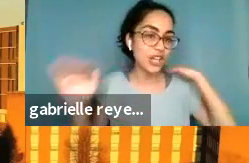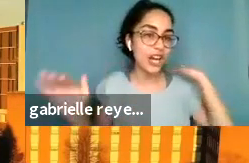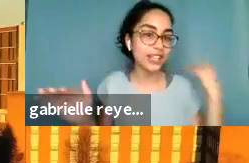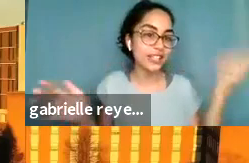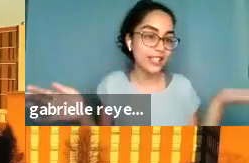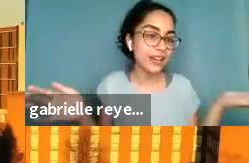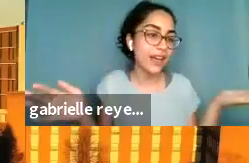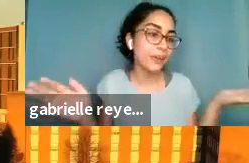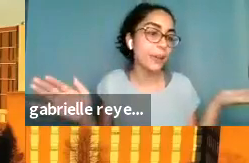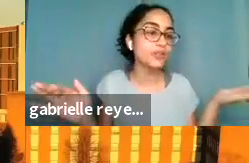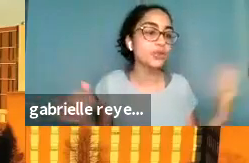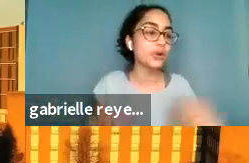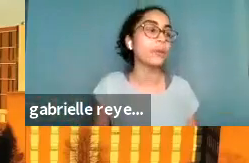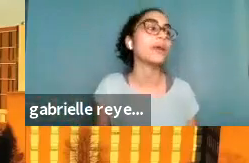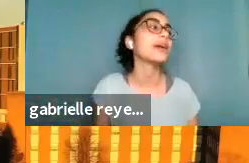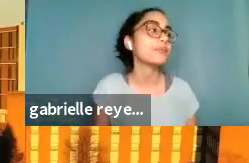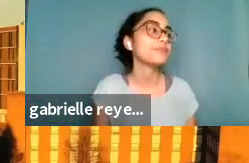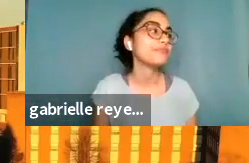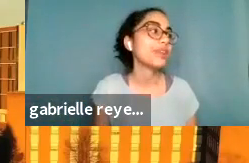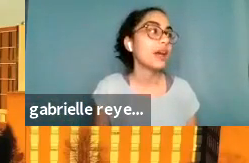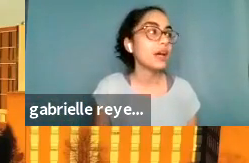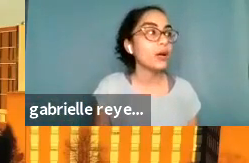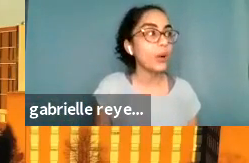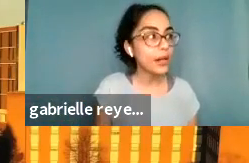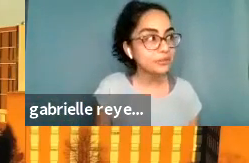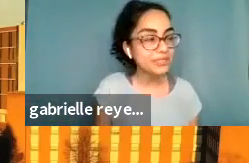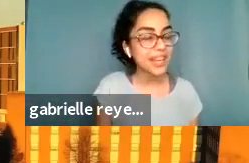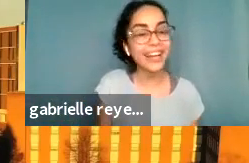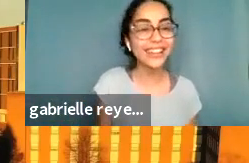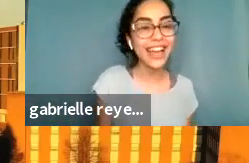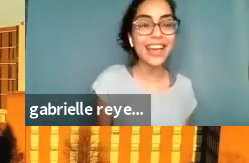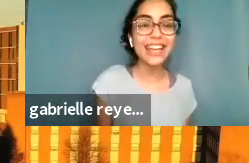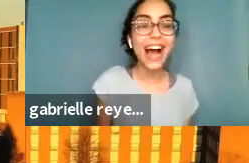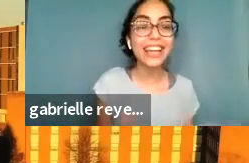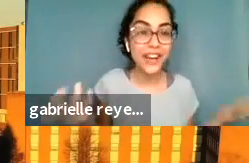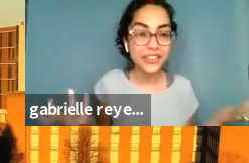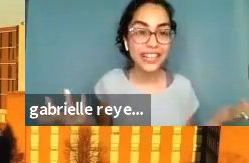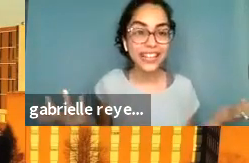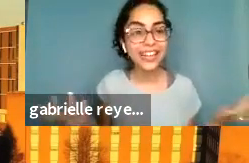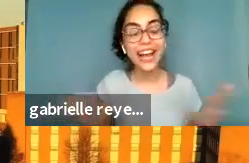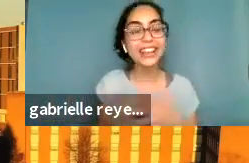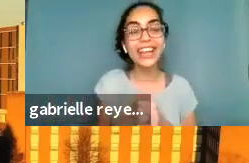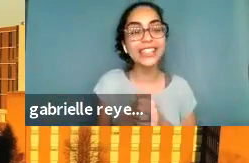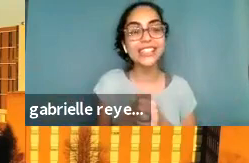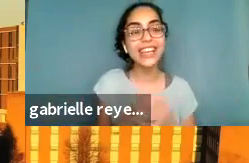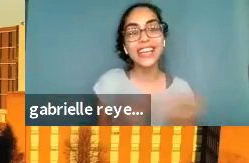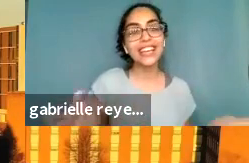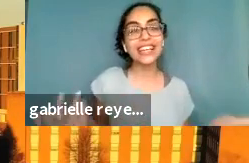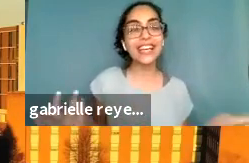like a child in elementary school. And I'm like, well, and I love it. Like